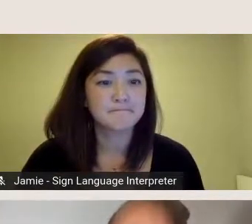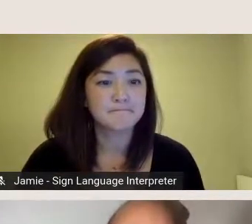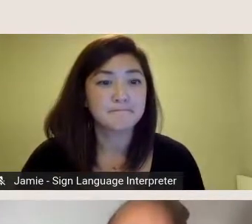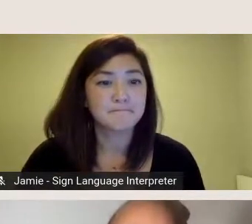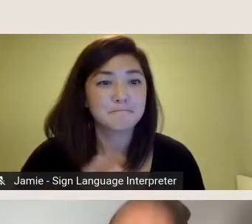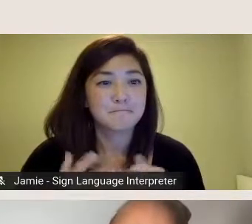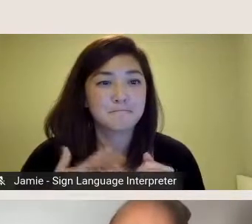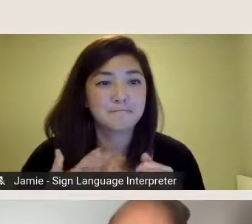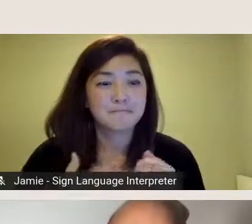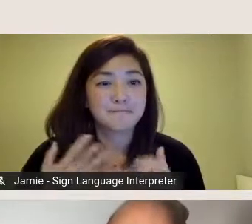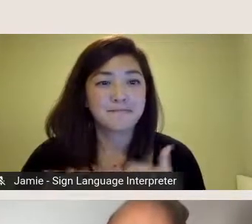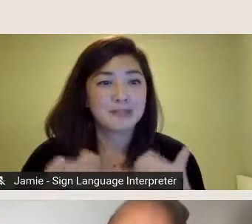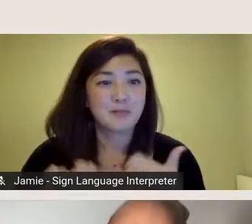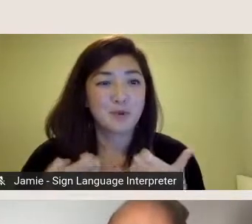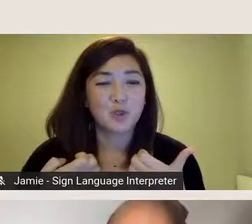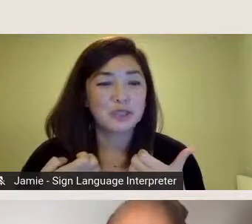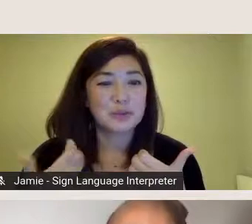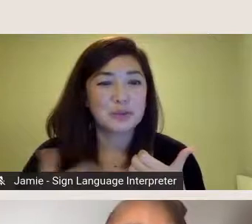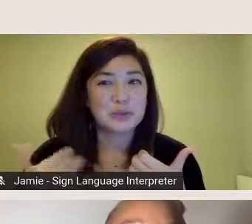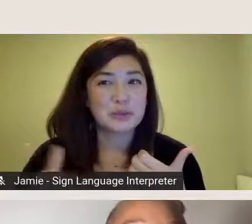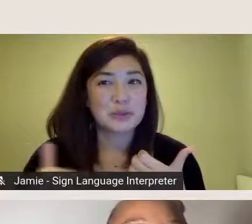I'm hot, I'm piping hot,